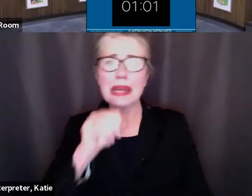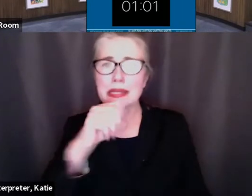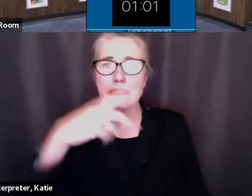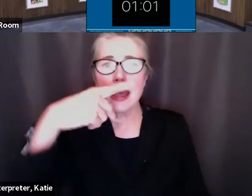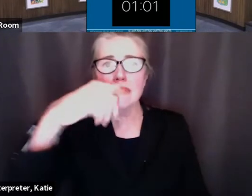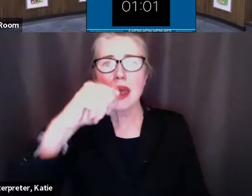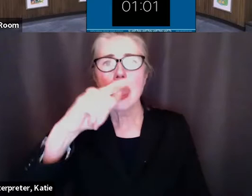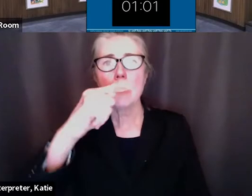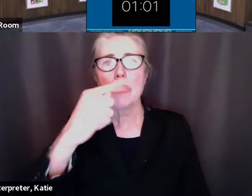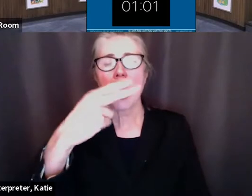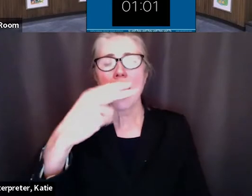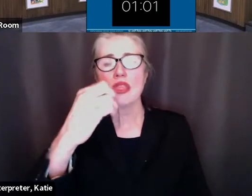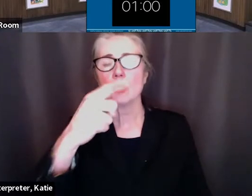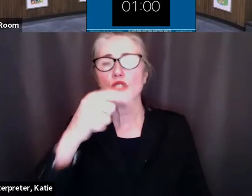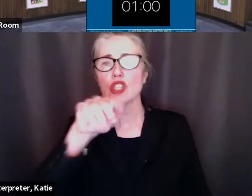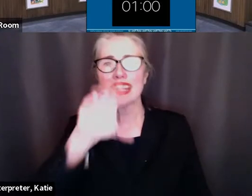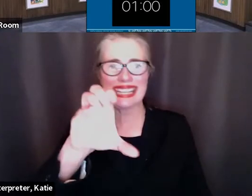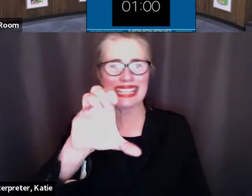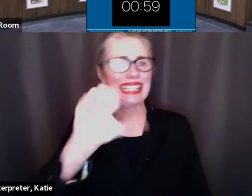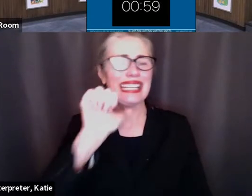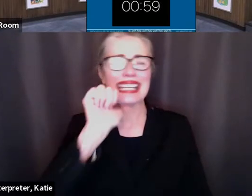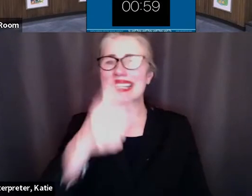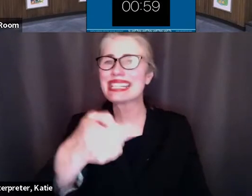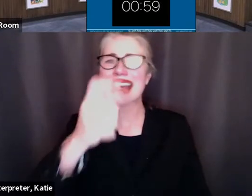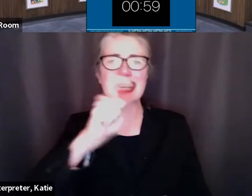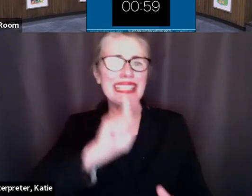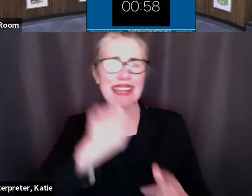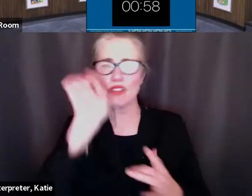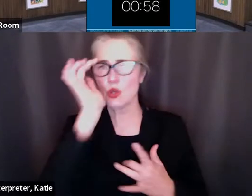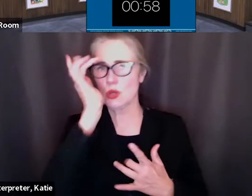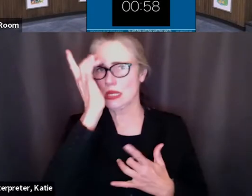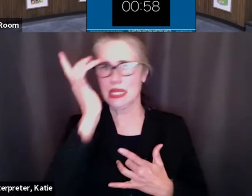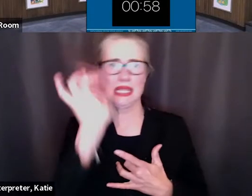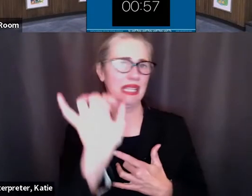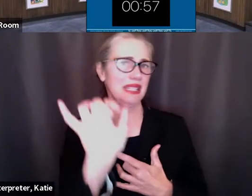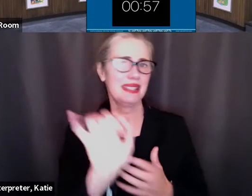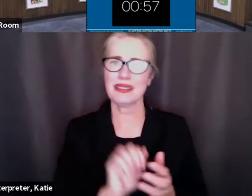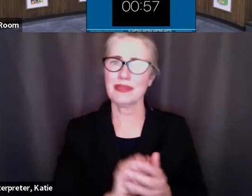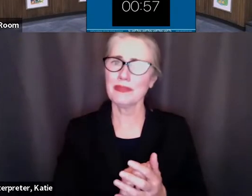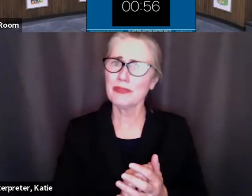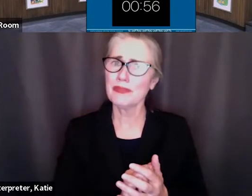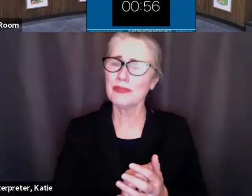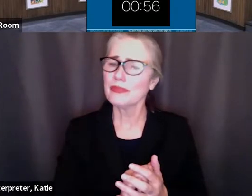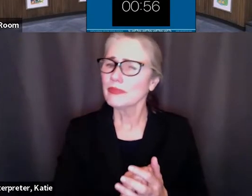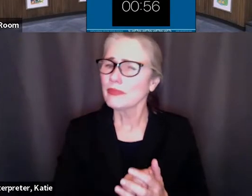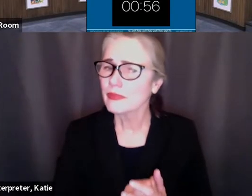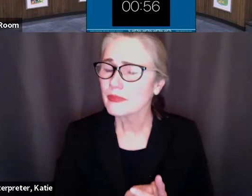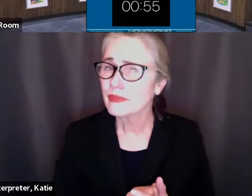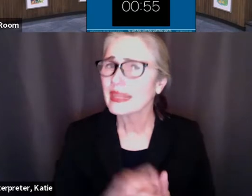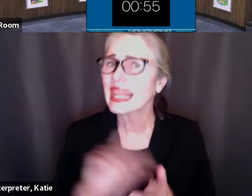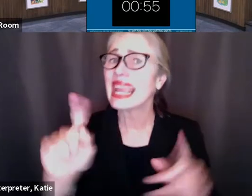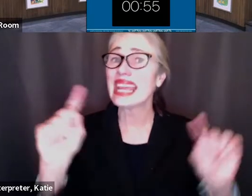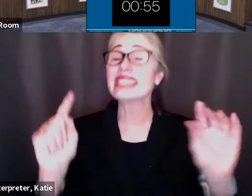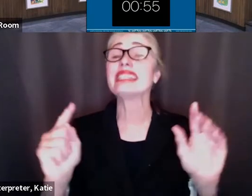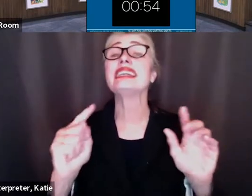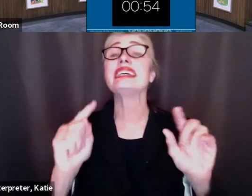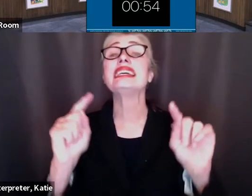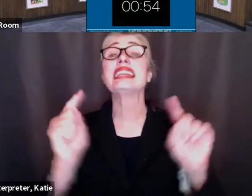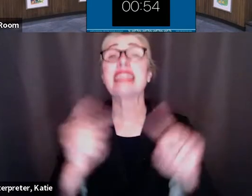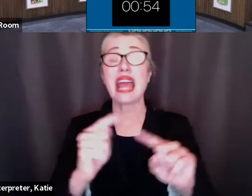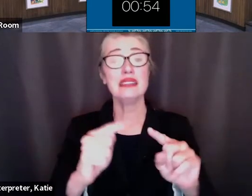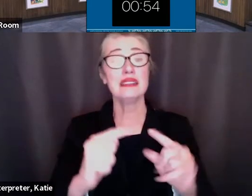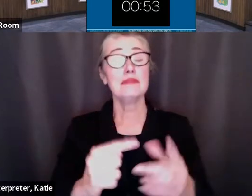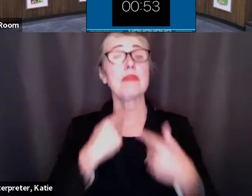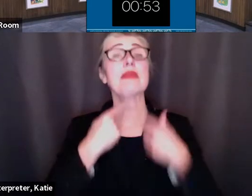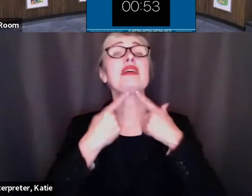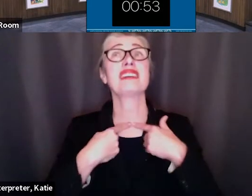means it doesn't give you a disease as it as delta did it attacks the upper airways but not the deep lung